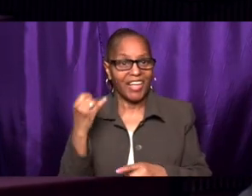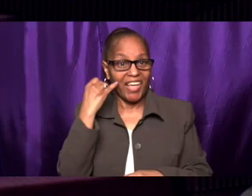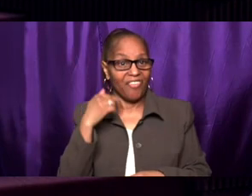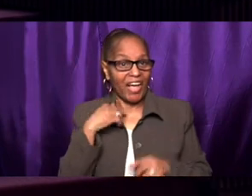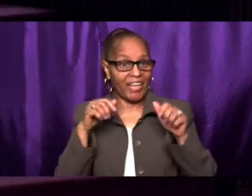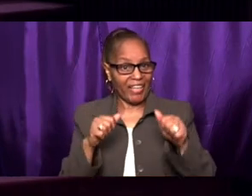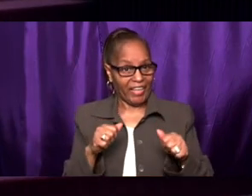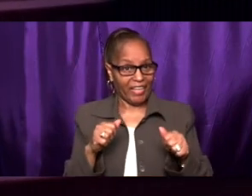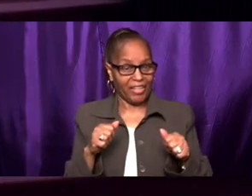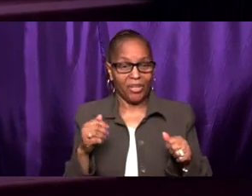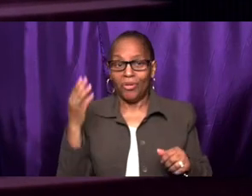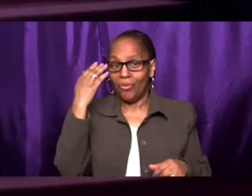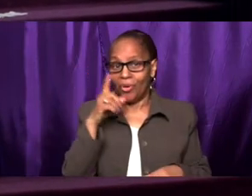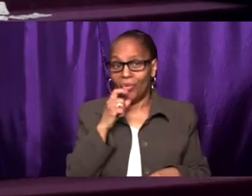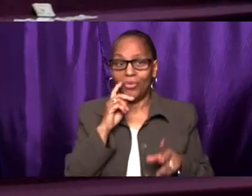you're talking to.